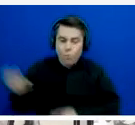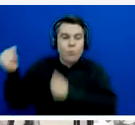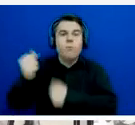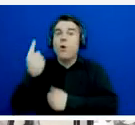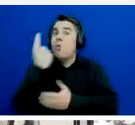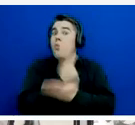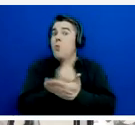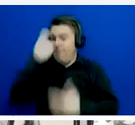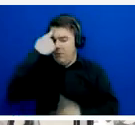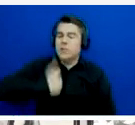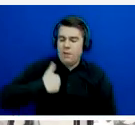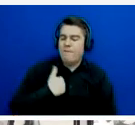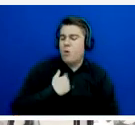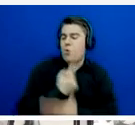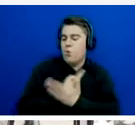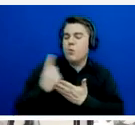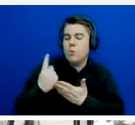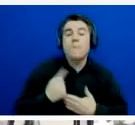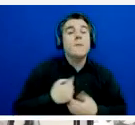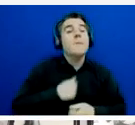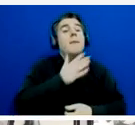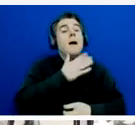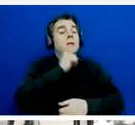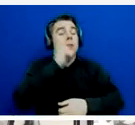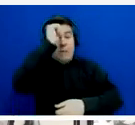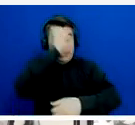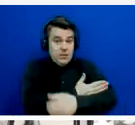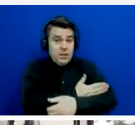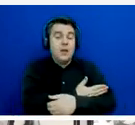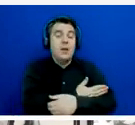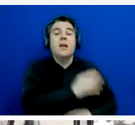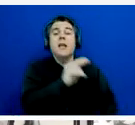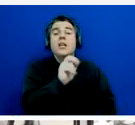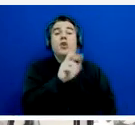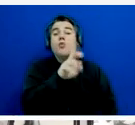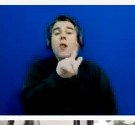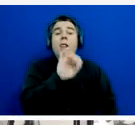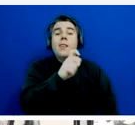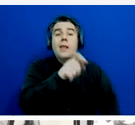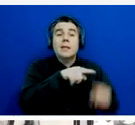for myself. And my son was Miralax dependent, and he's now